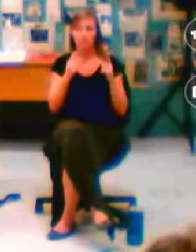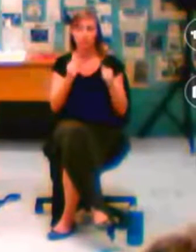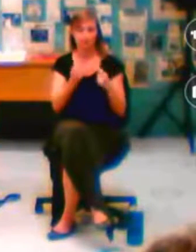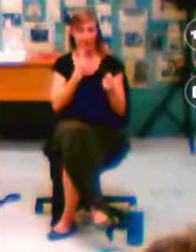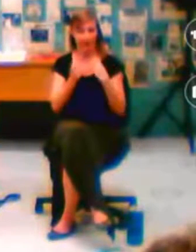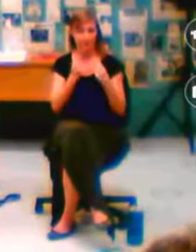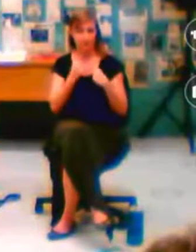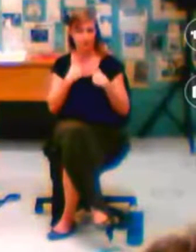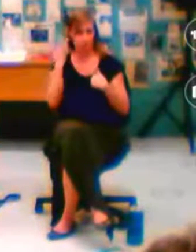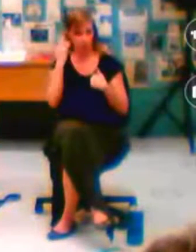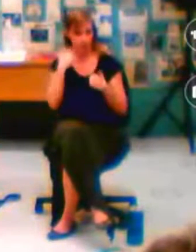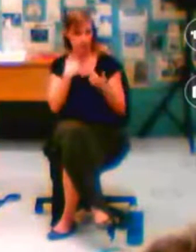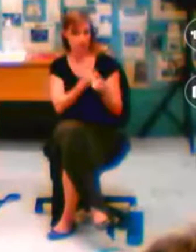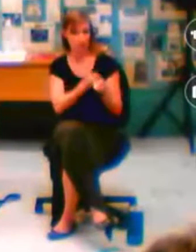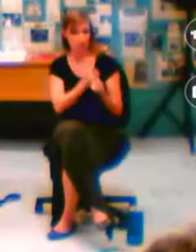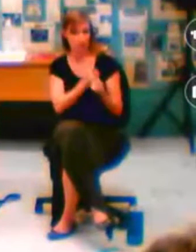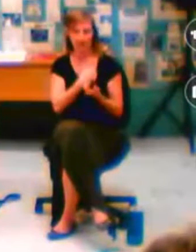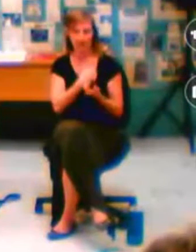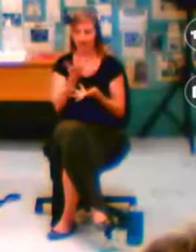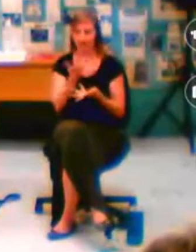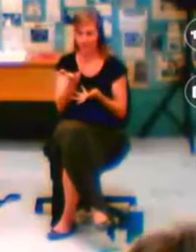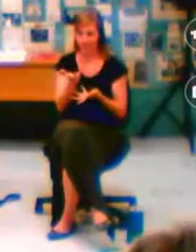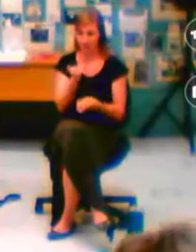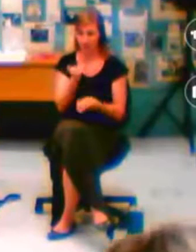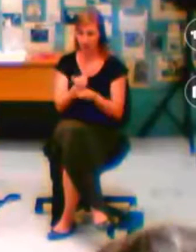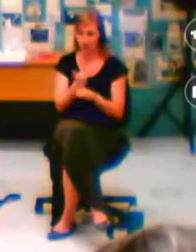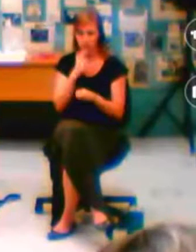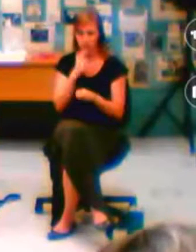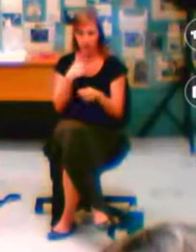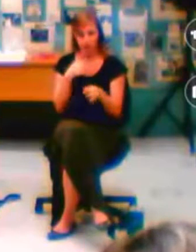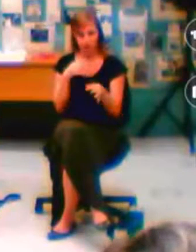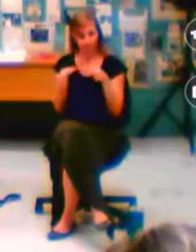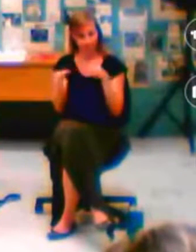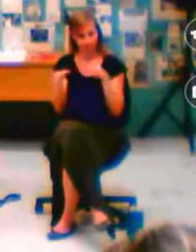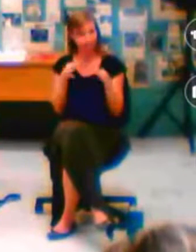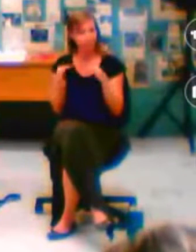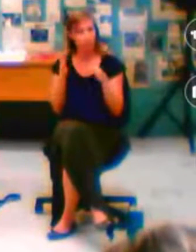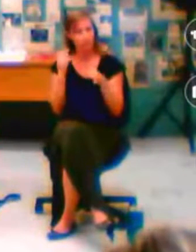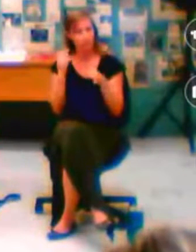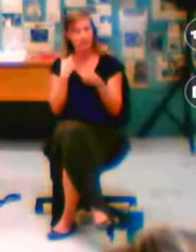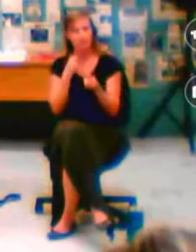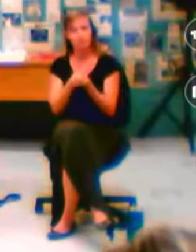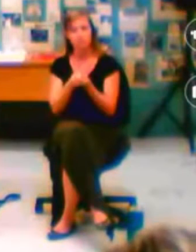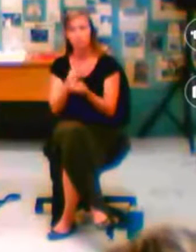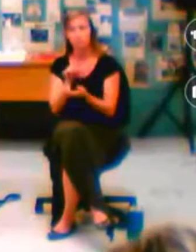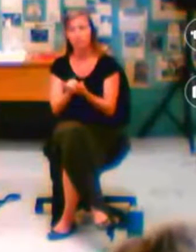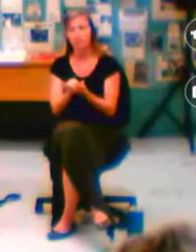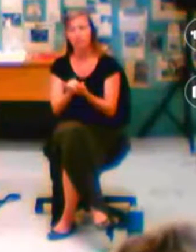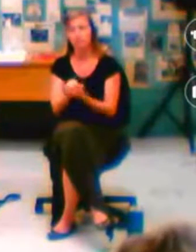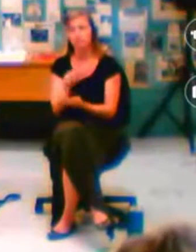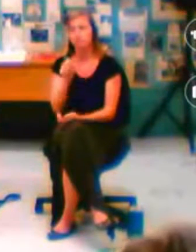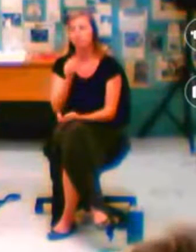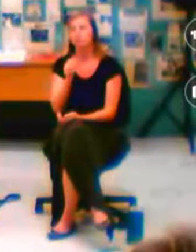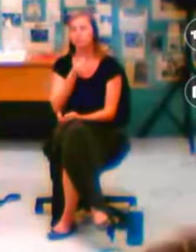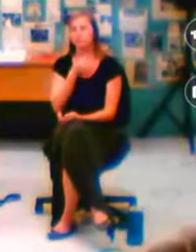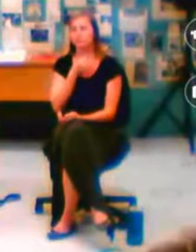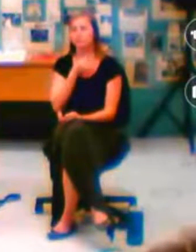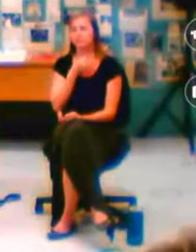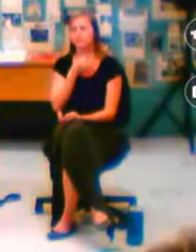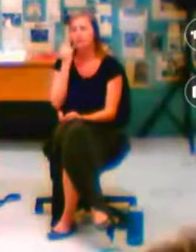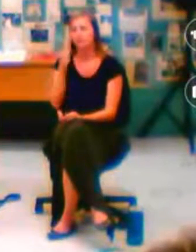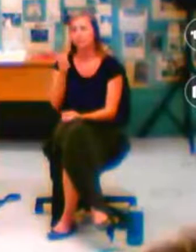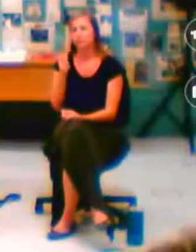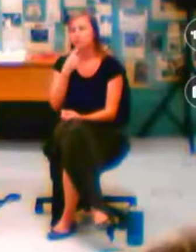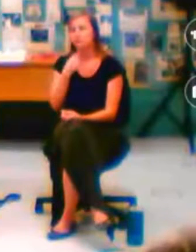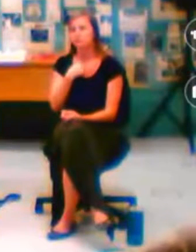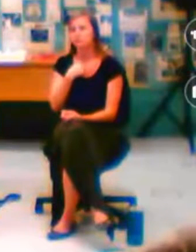And the system's so complex, and I don't know actuarial changes, or people try to ask me questions